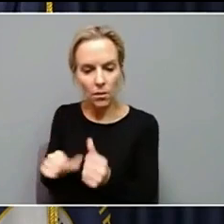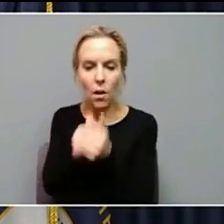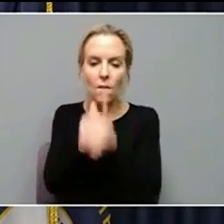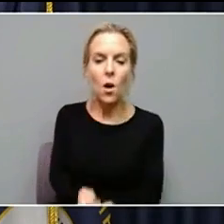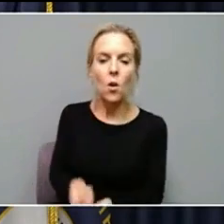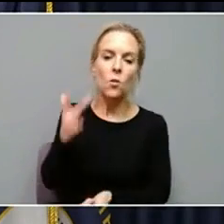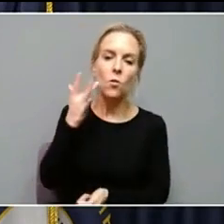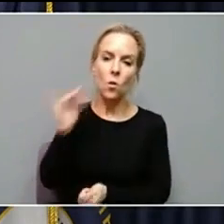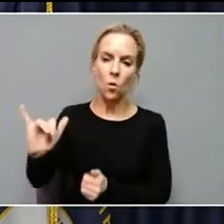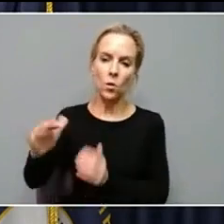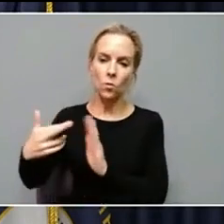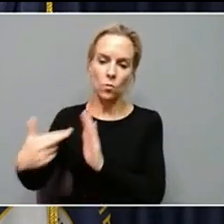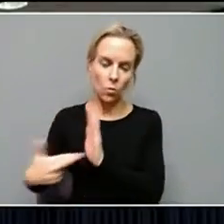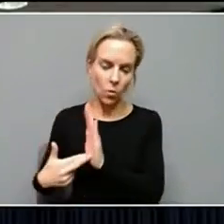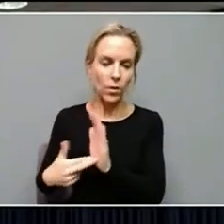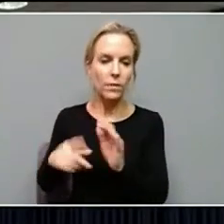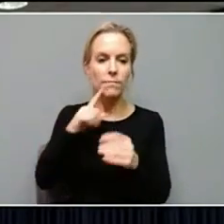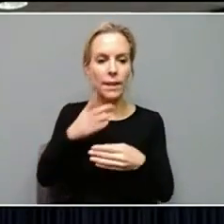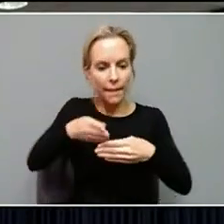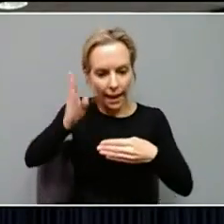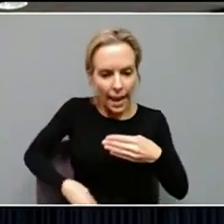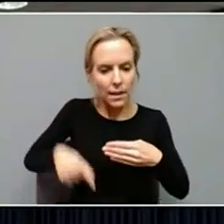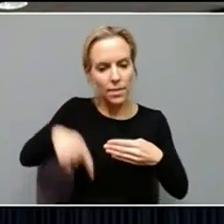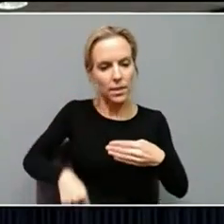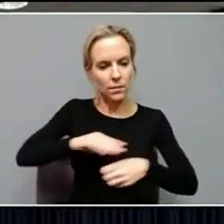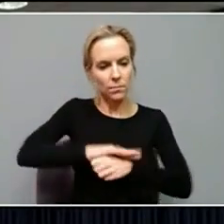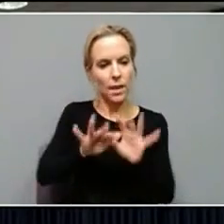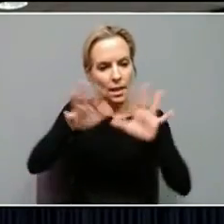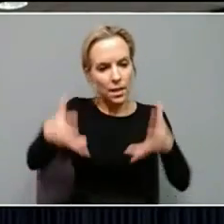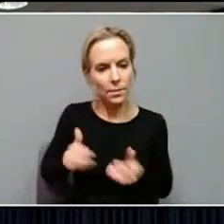pandemic together. Thank you.